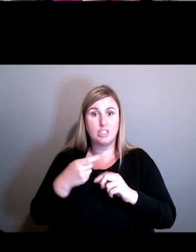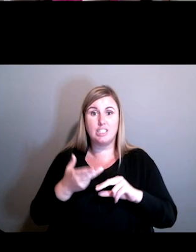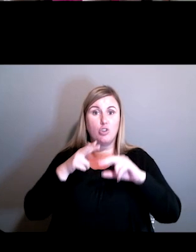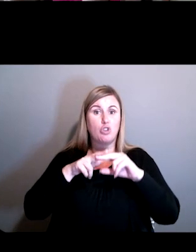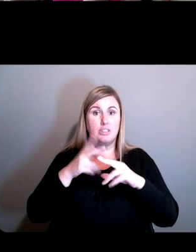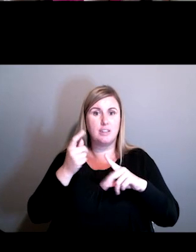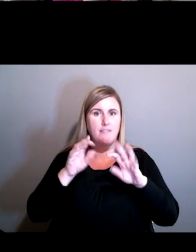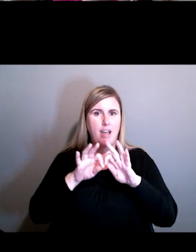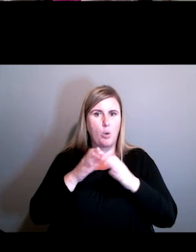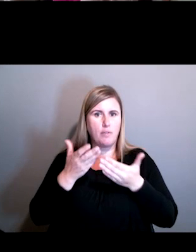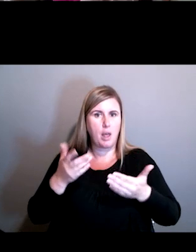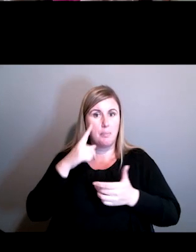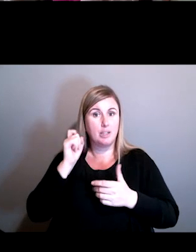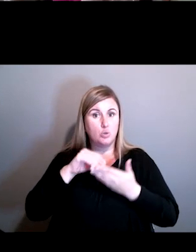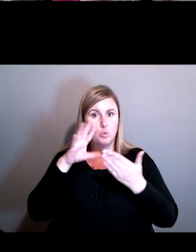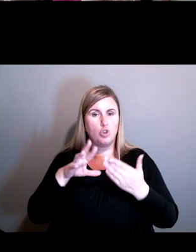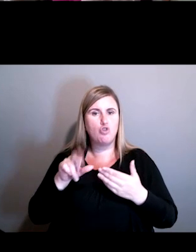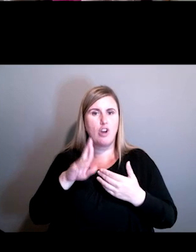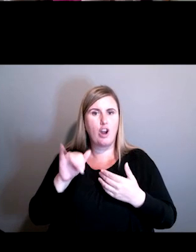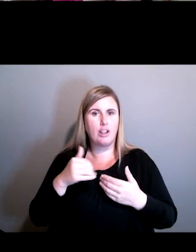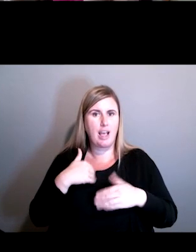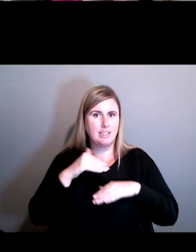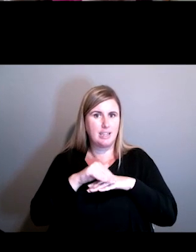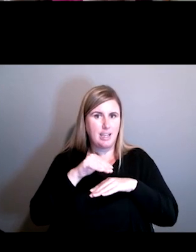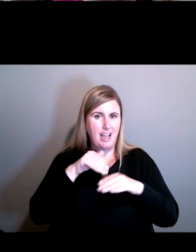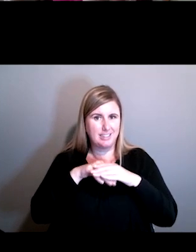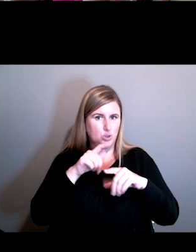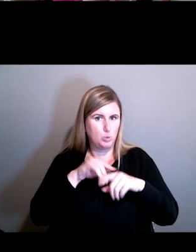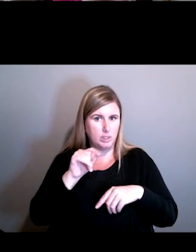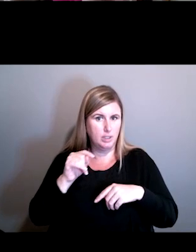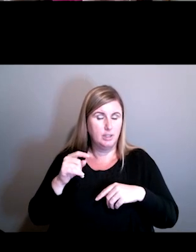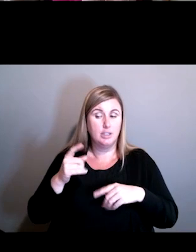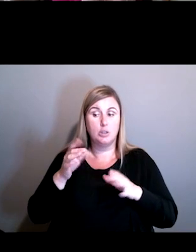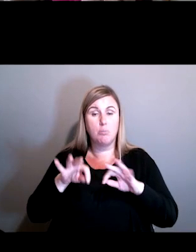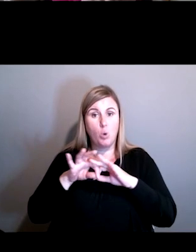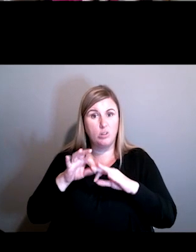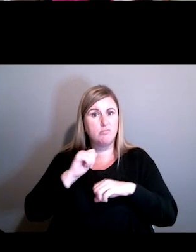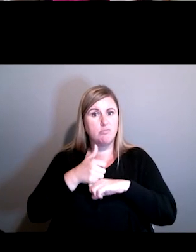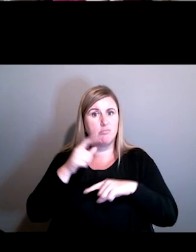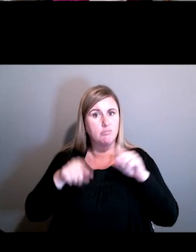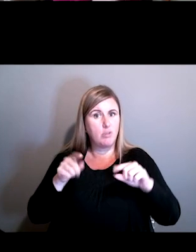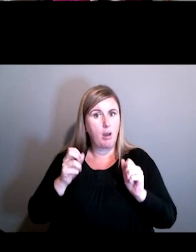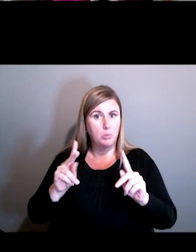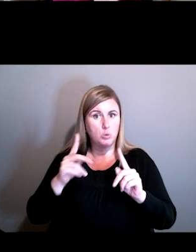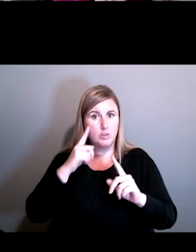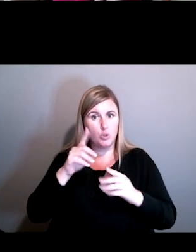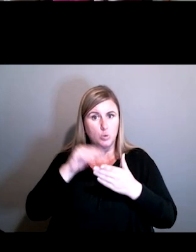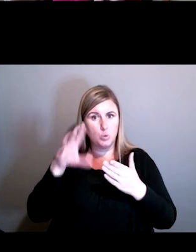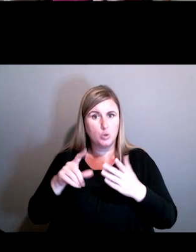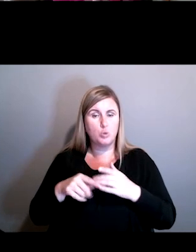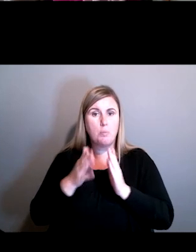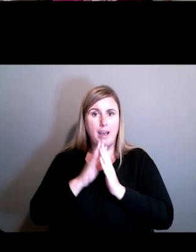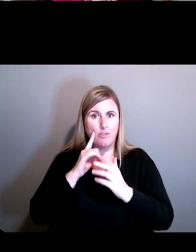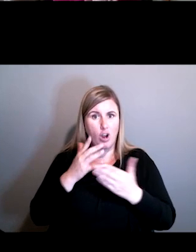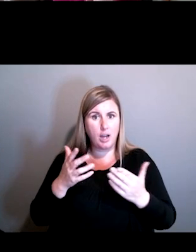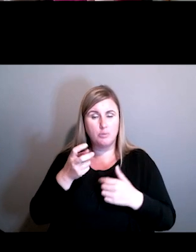rarely has access to it. It is important to set up a variety of opportunities for a student to demand for items, transition away from them, give them up,